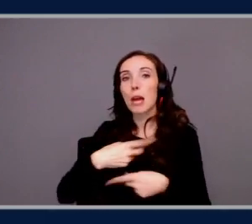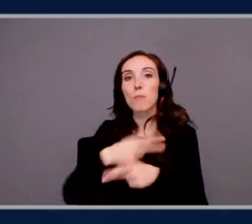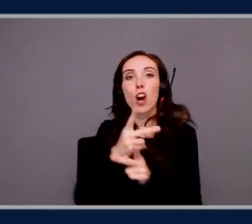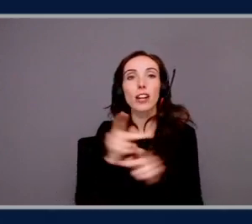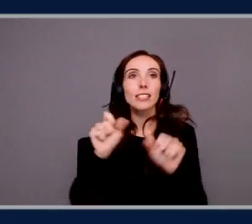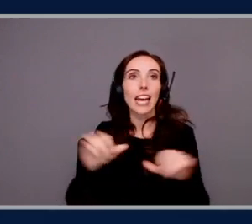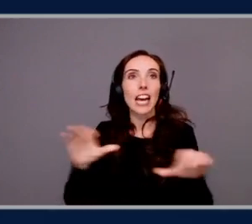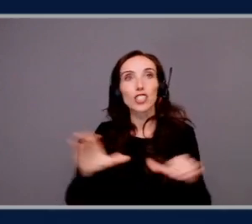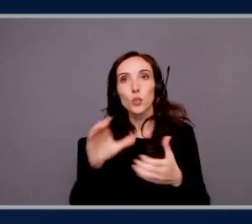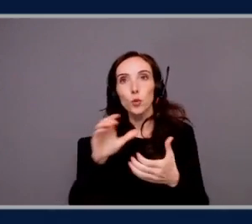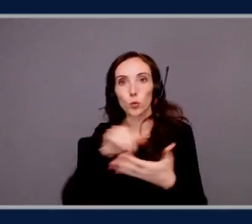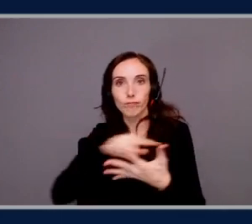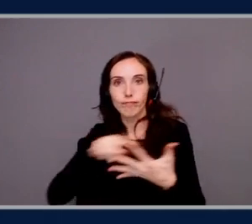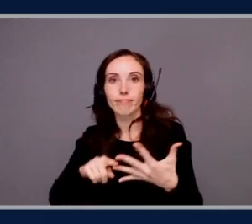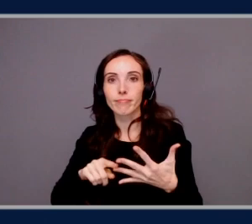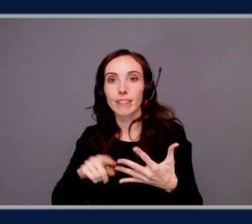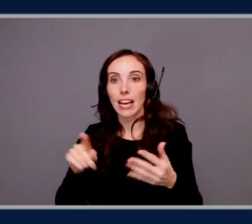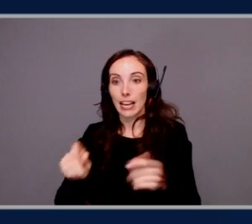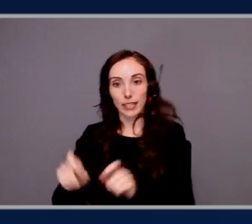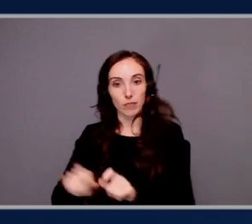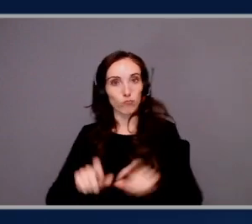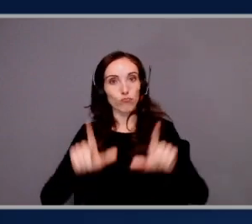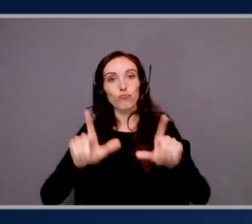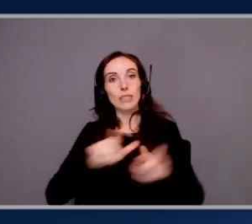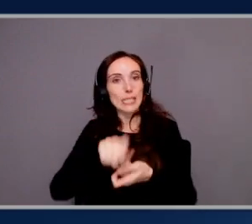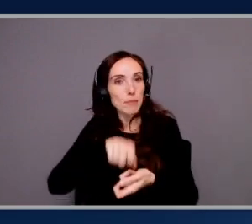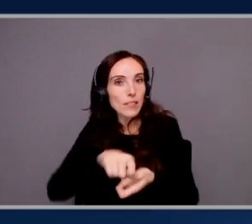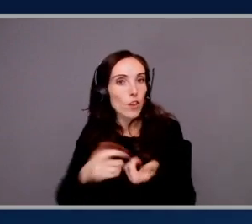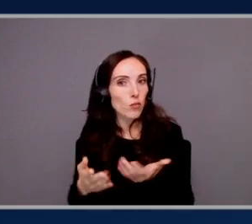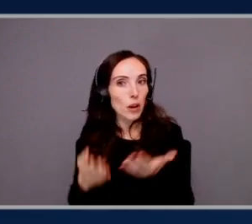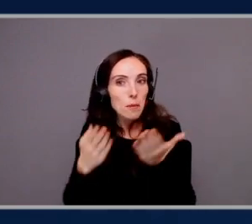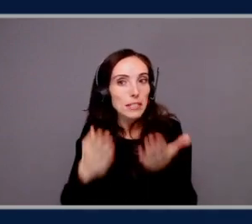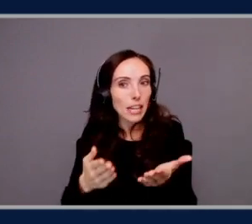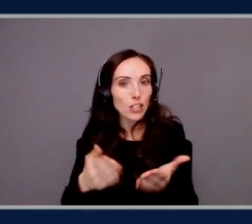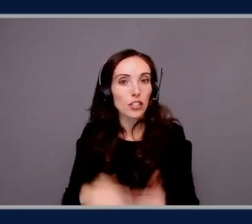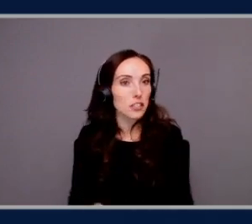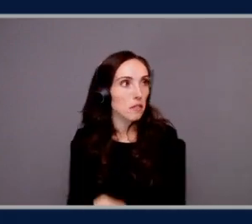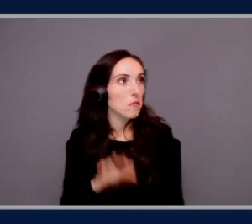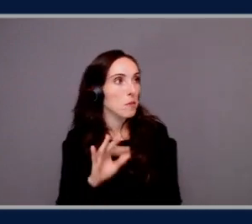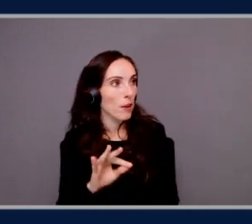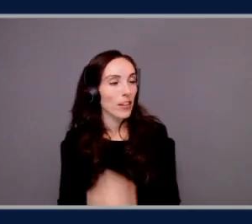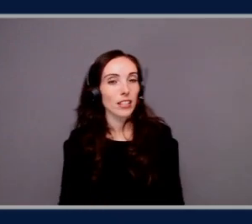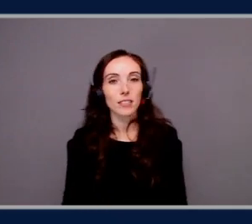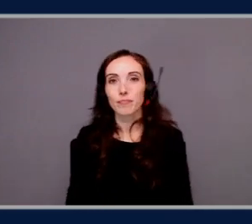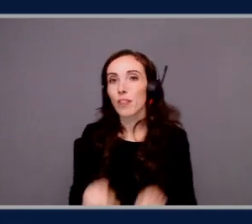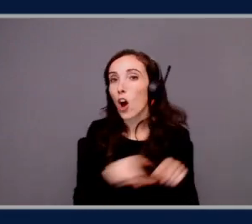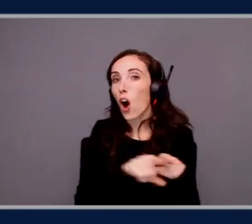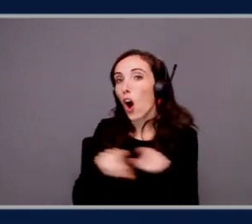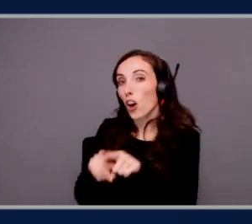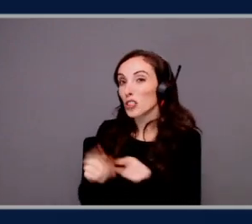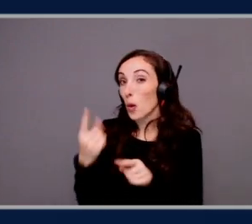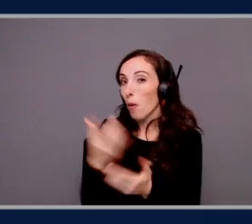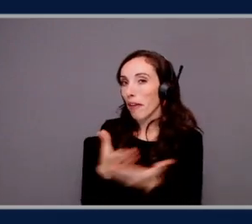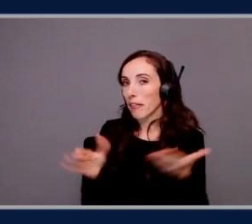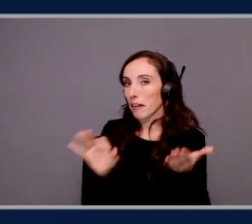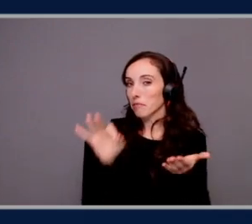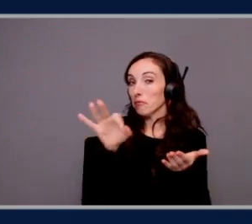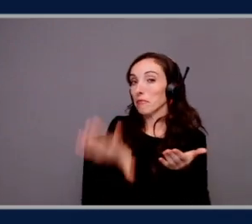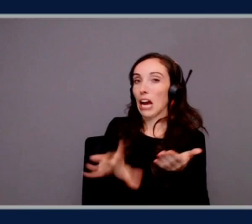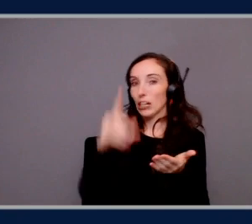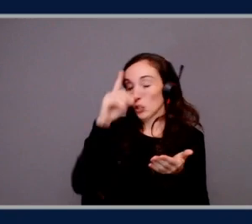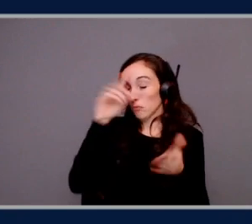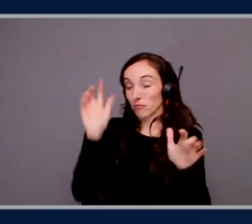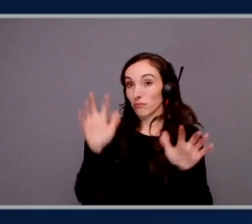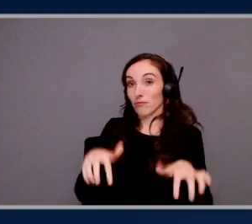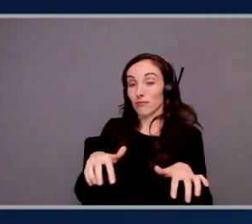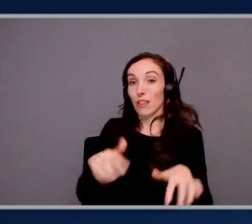and Z. And it comes back with like the specific recommendations. Yeah. Just a data point to maybe blow people's minds. Yes. So for Prime Day,